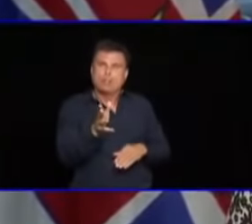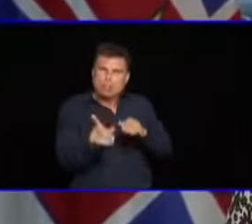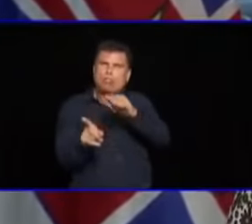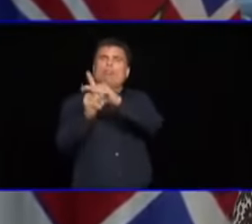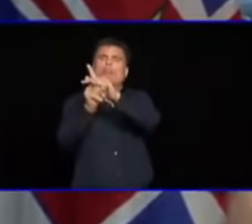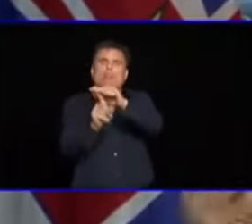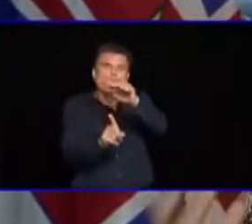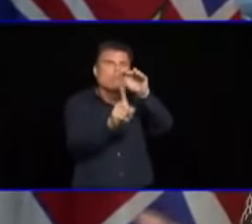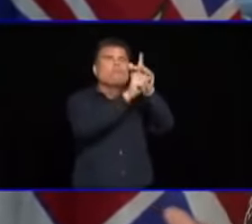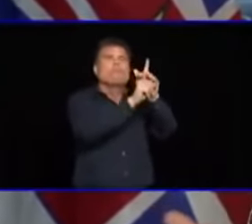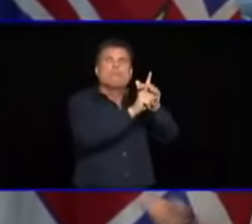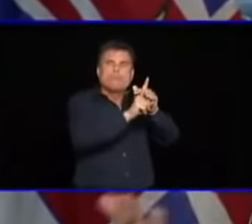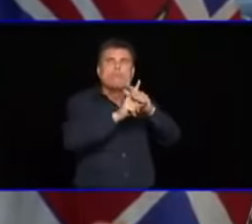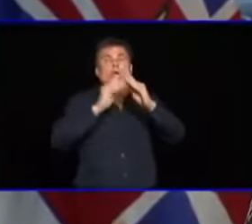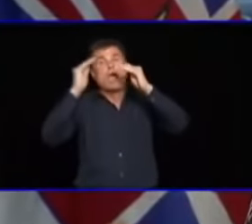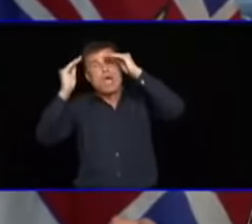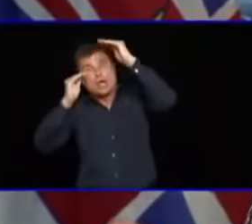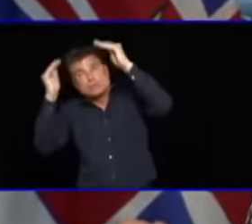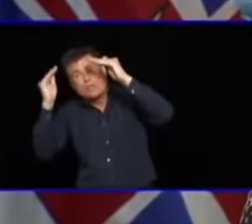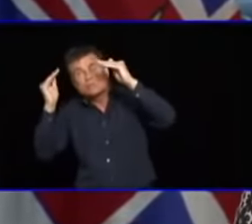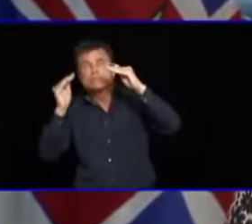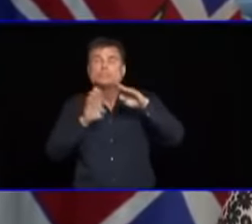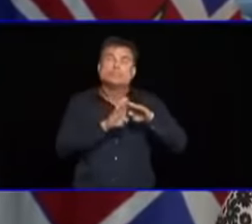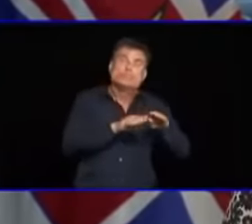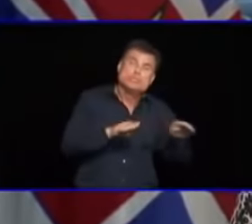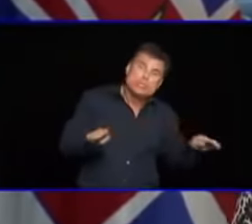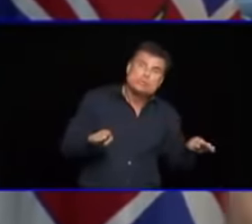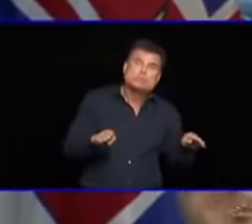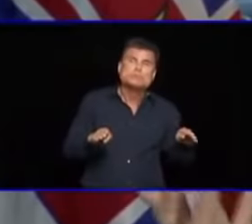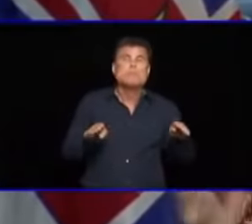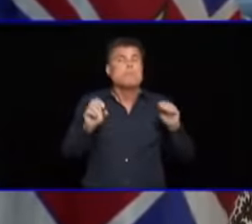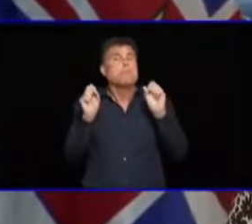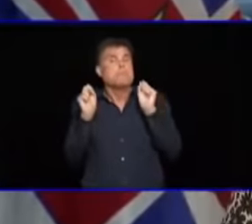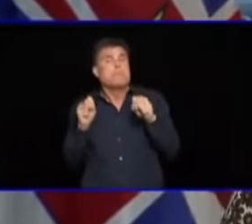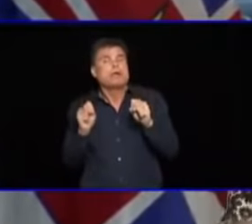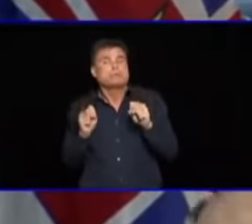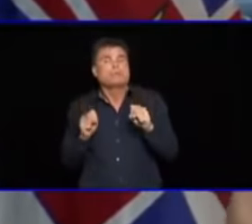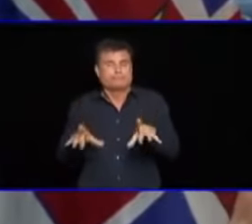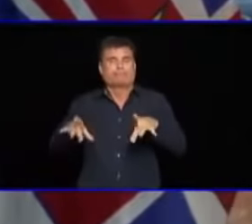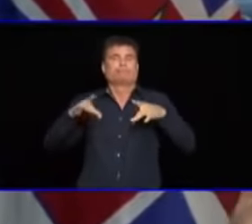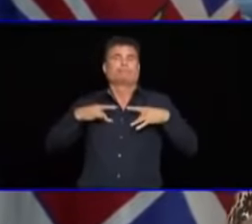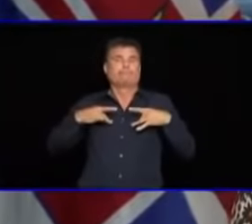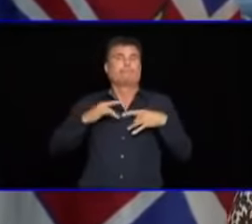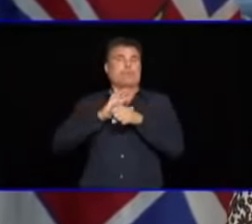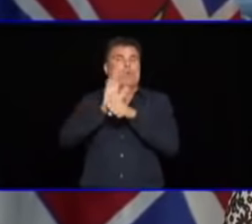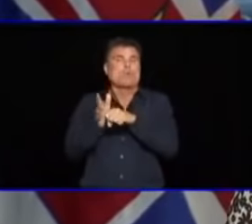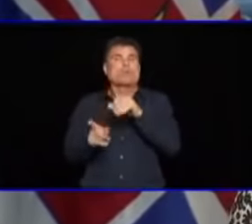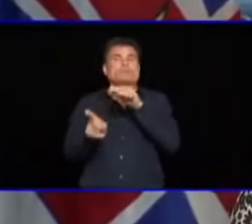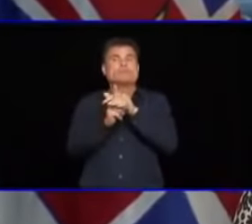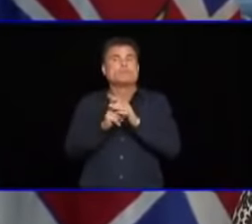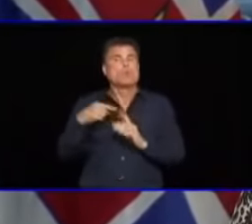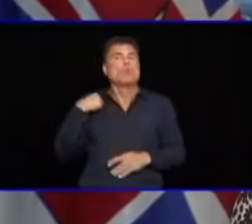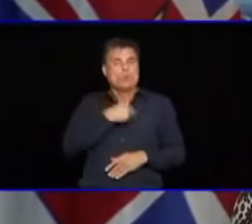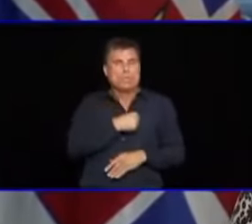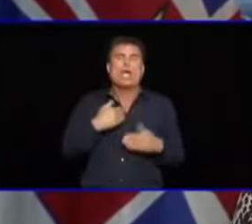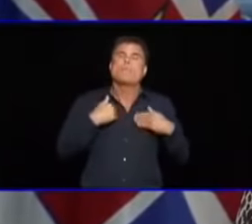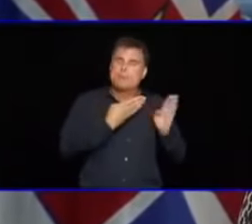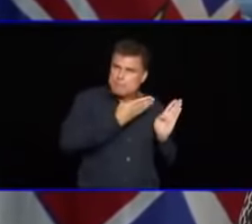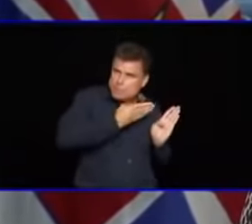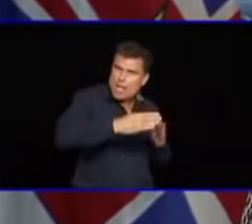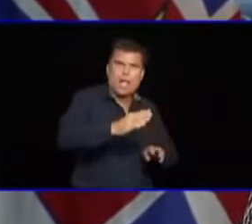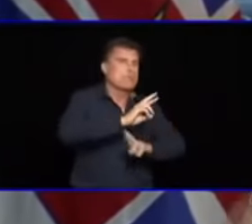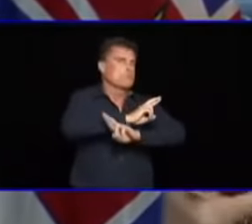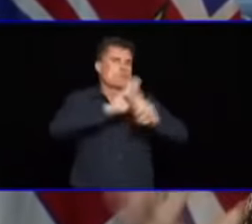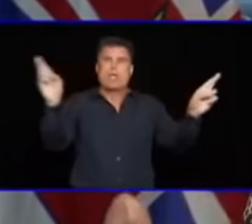the adults in the school setting as well as potentially children. And we have a plan for clusters, so more than one case if